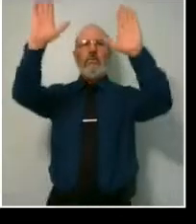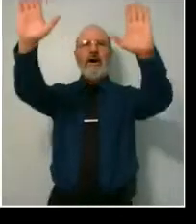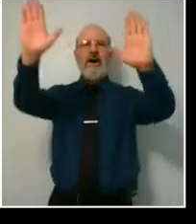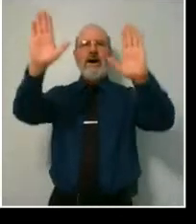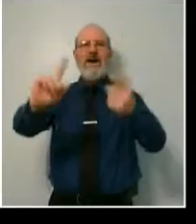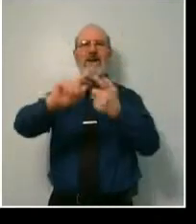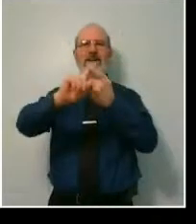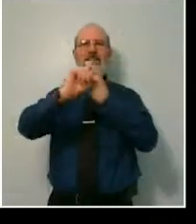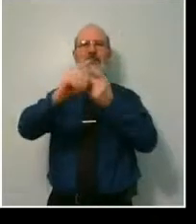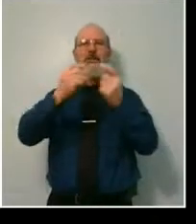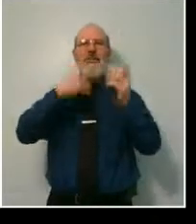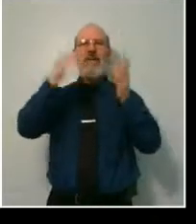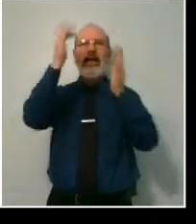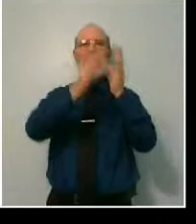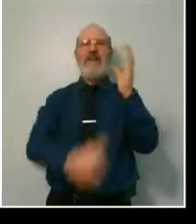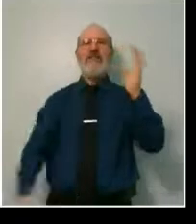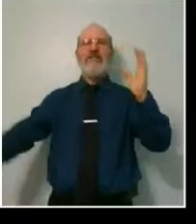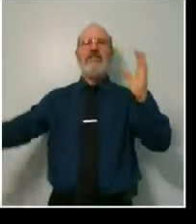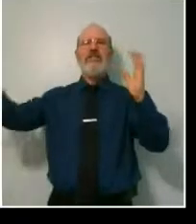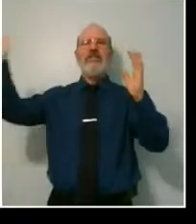What a friend we have in